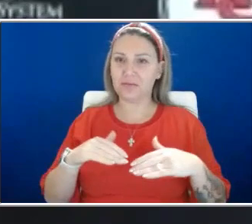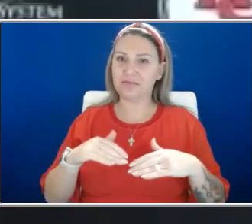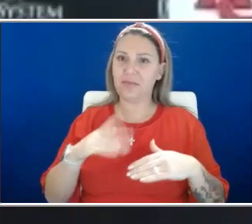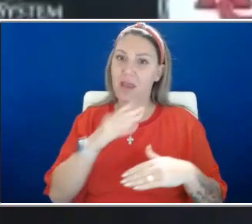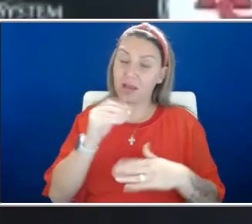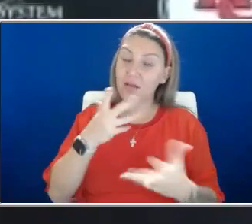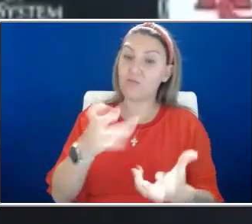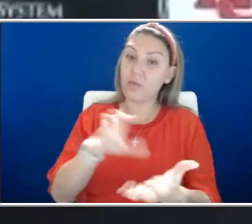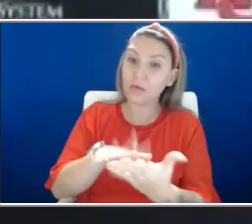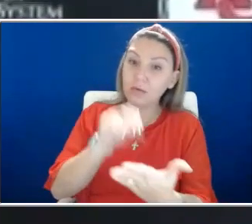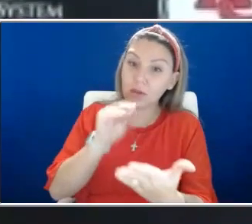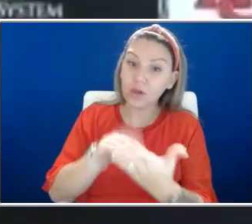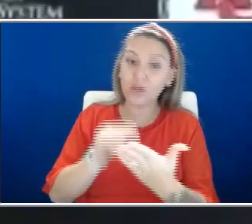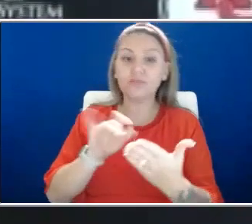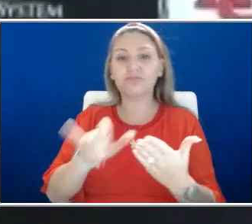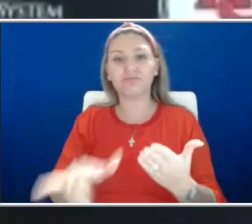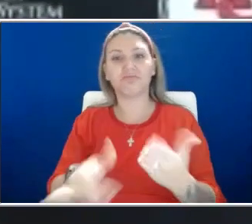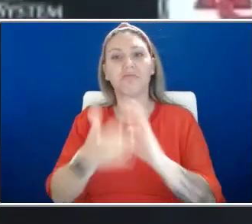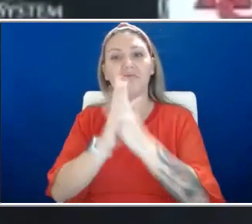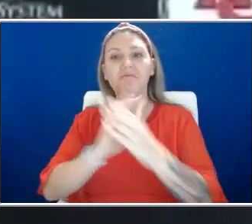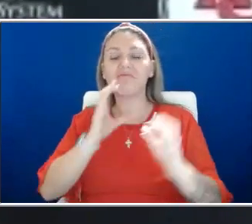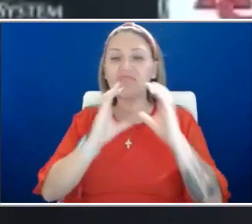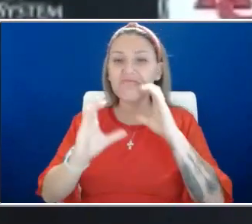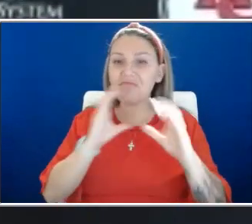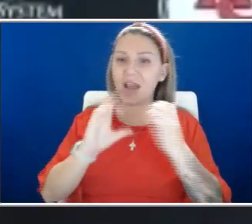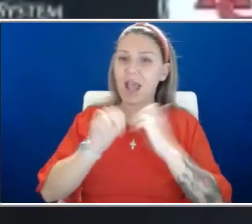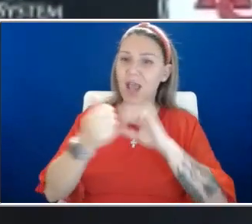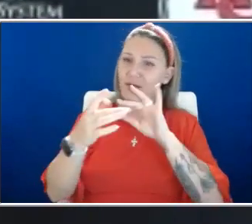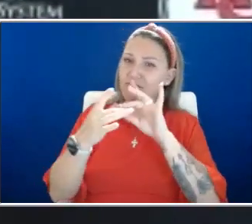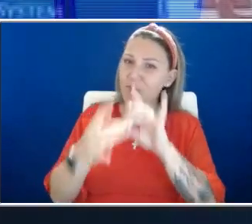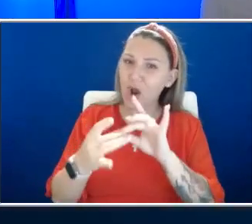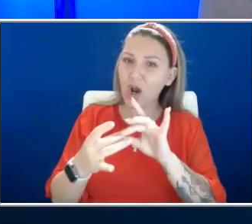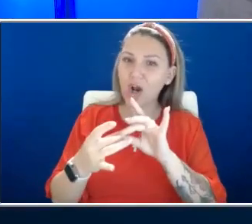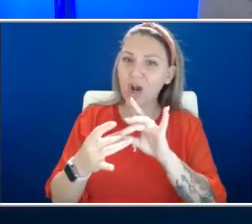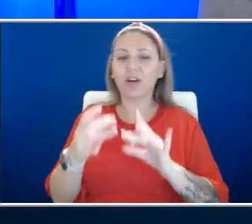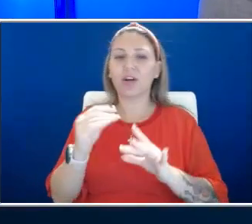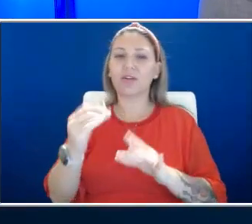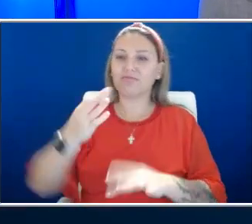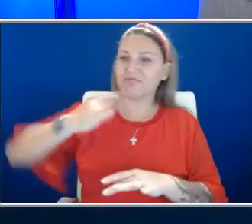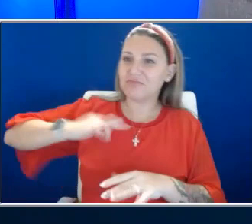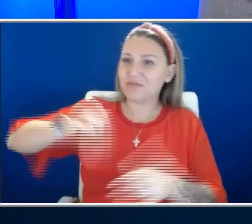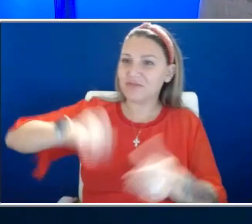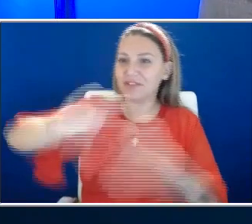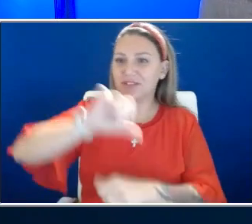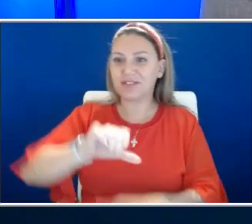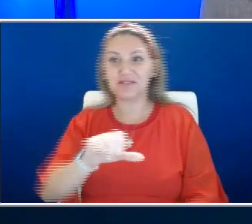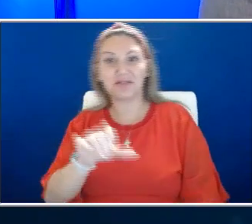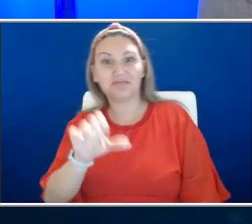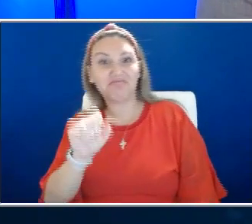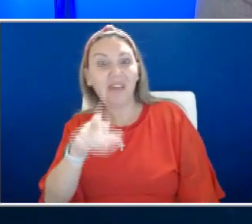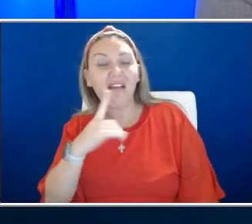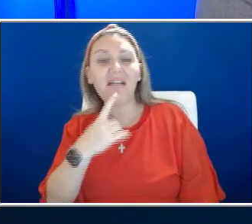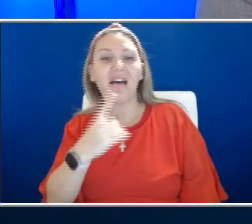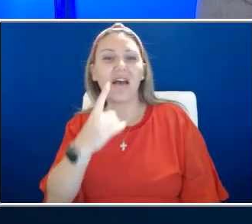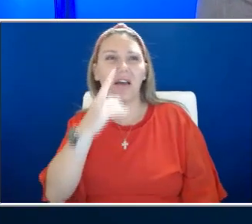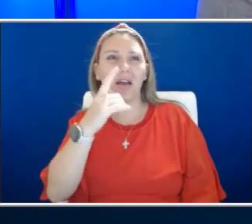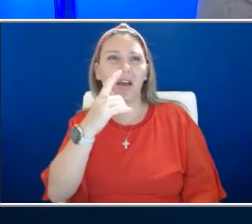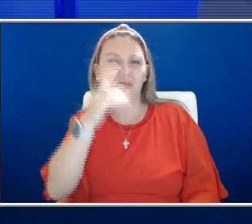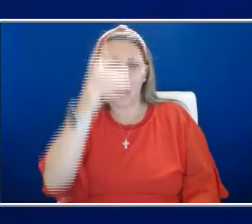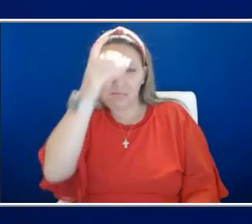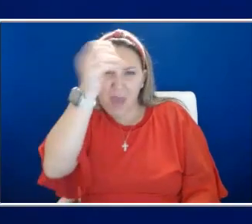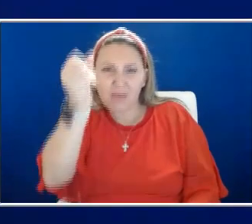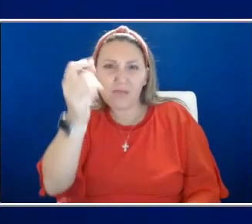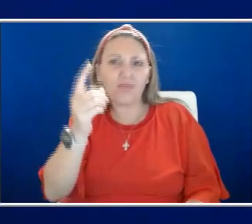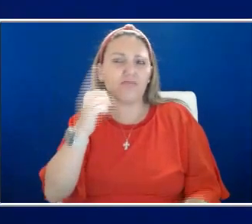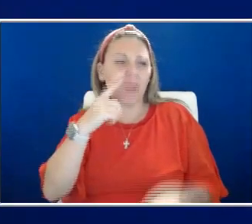And that turned into some conversations about how we could partner and how we could benefit each other. Actually, Jess, I have a memory of, I got a call that Mark Donovan